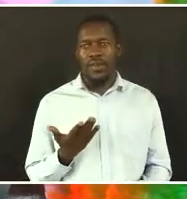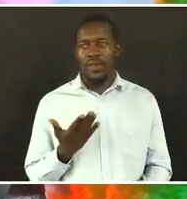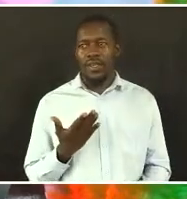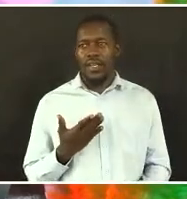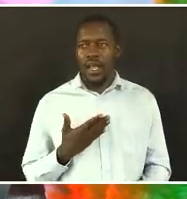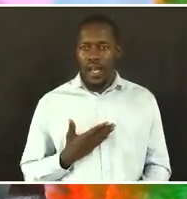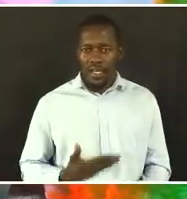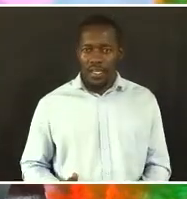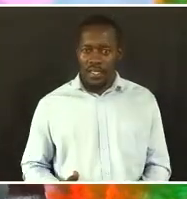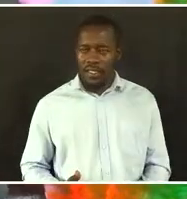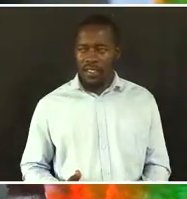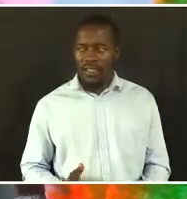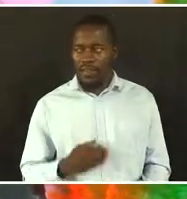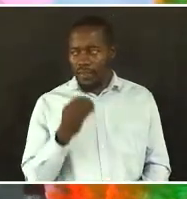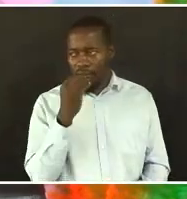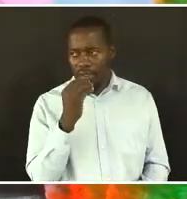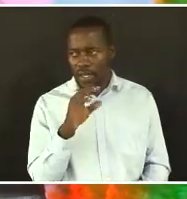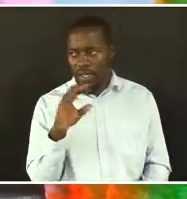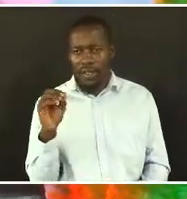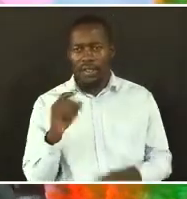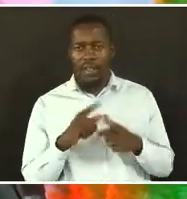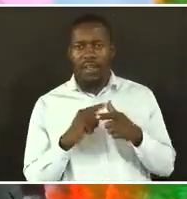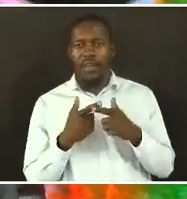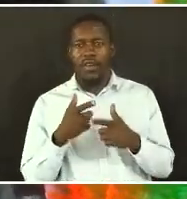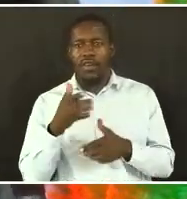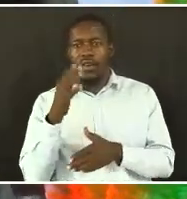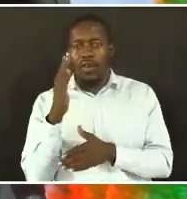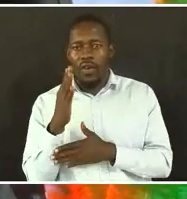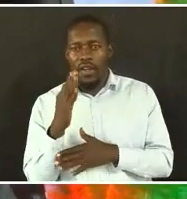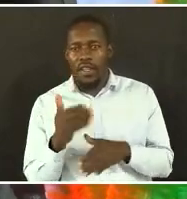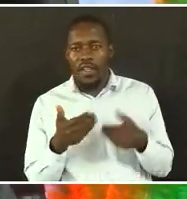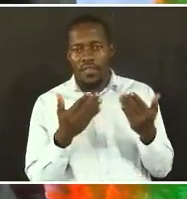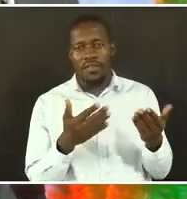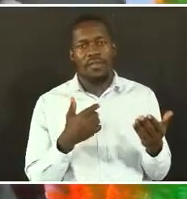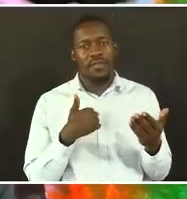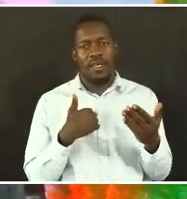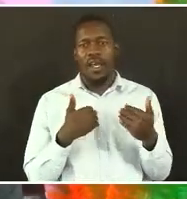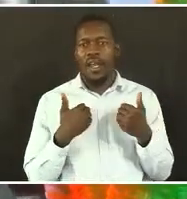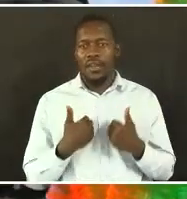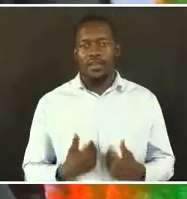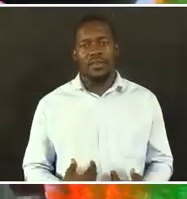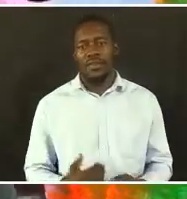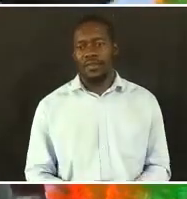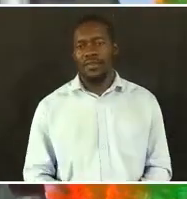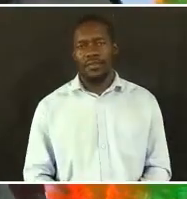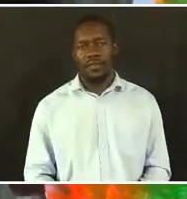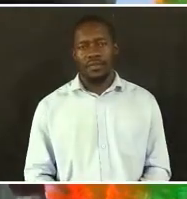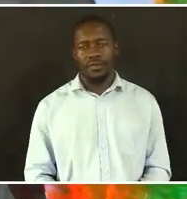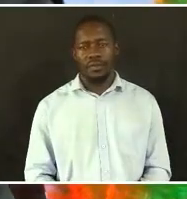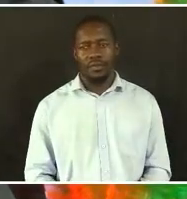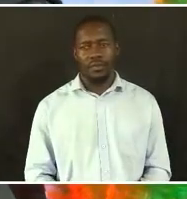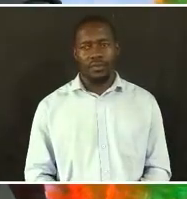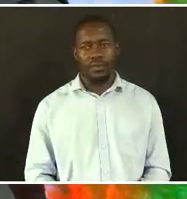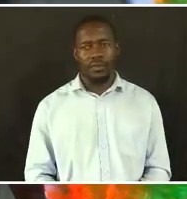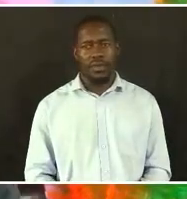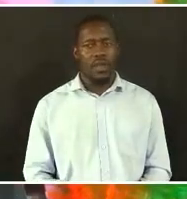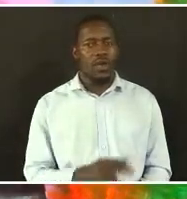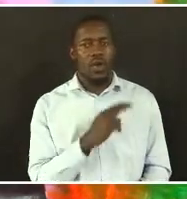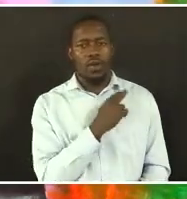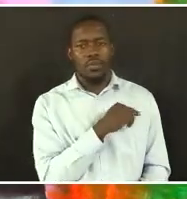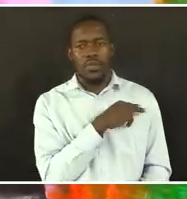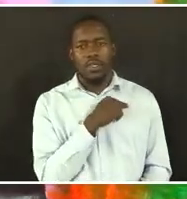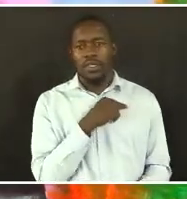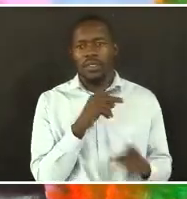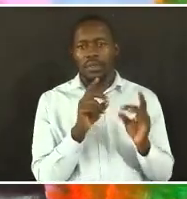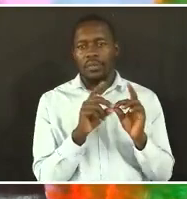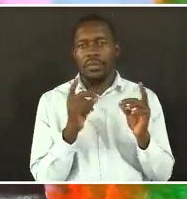I prayed, the Lord brought somebody, an angel with grapes. Hospital chaplaincy is our opportunity of being that